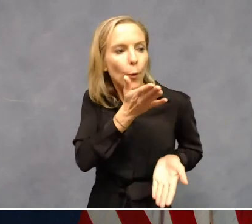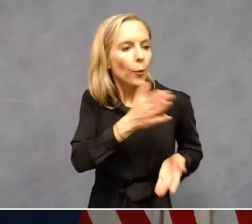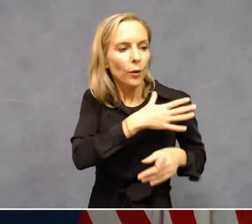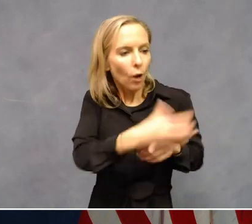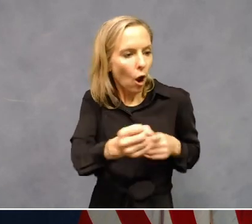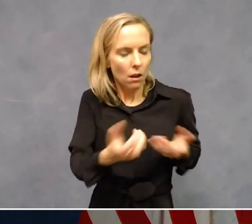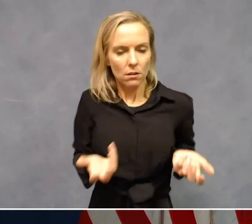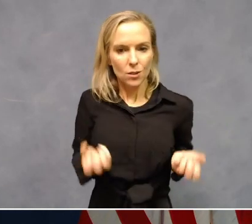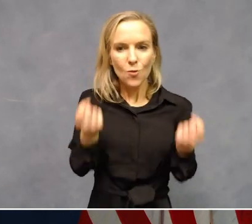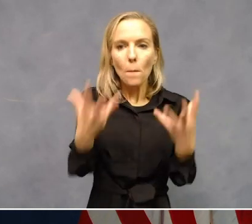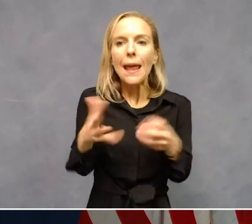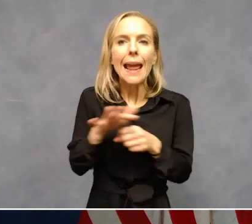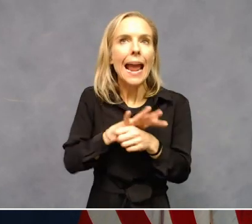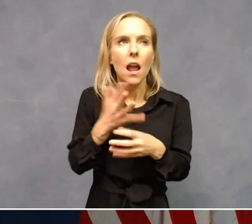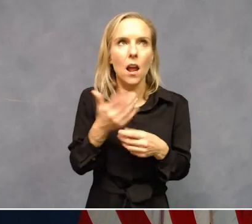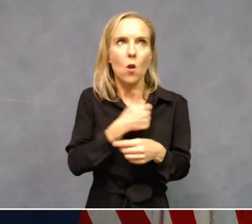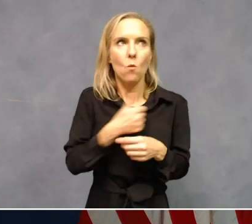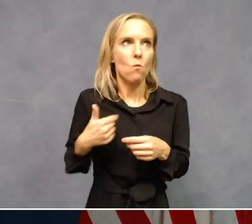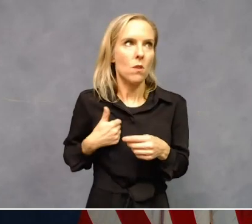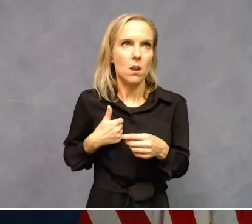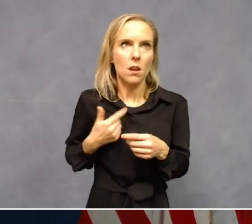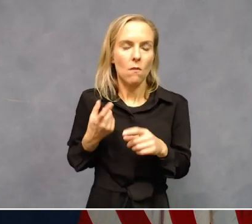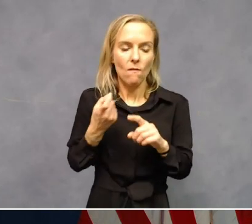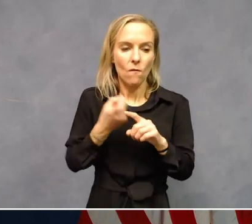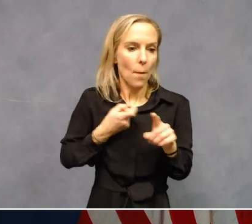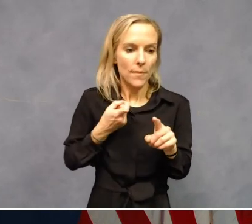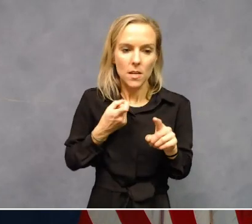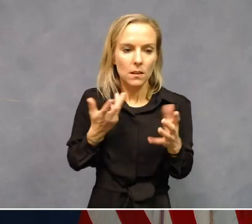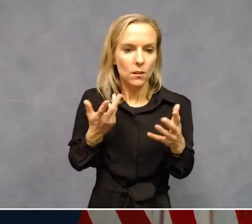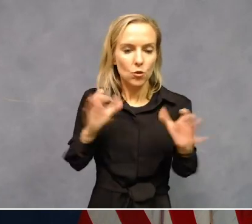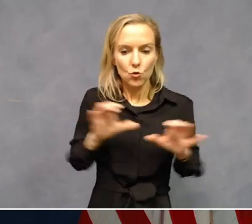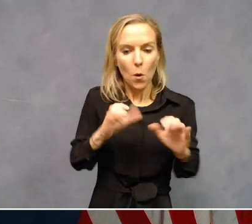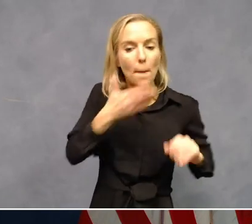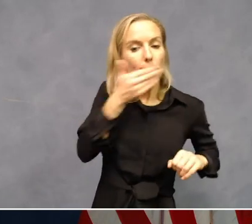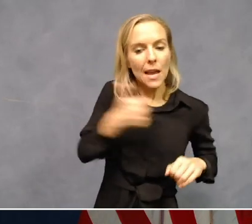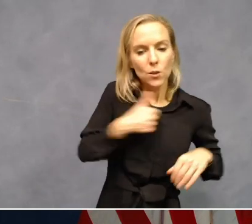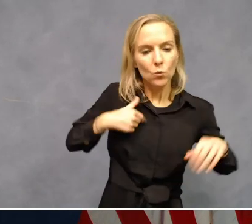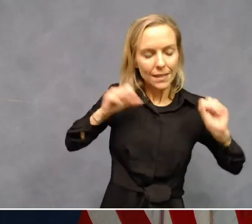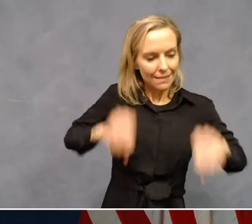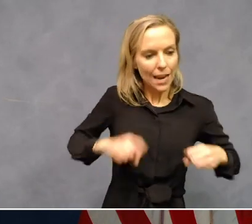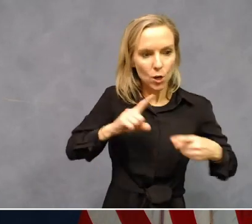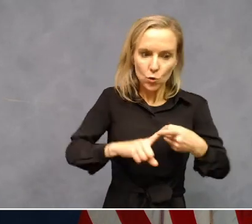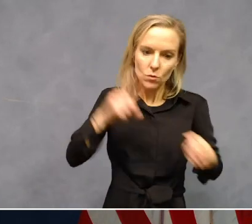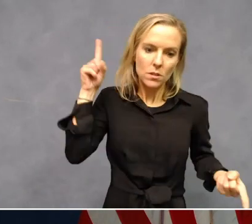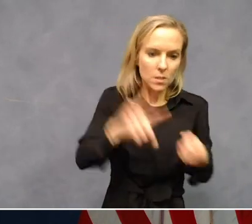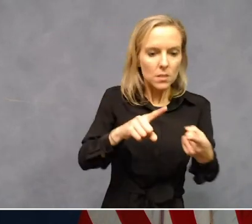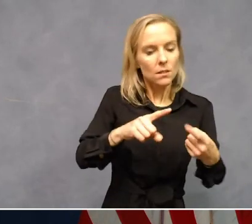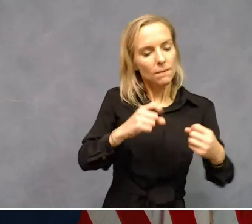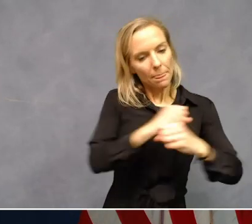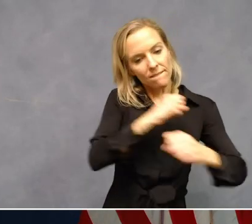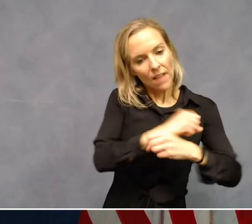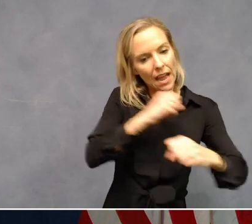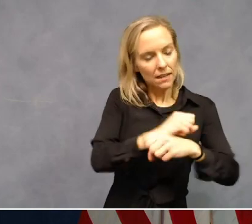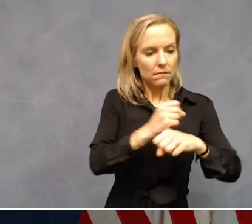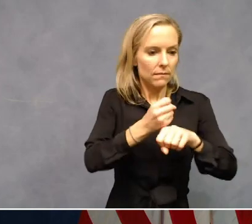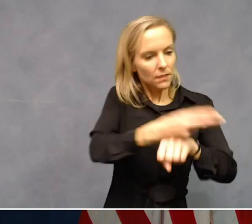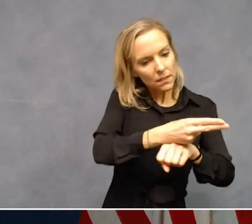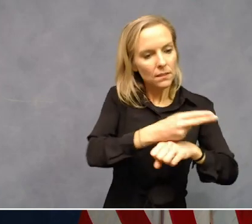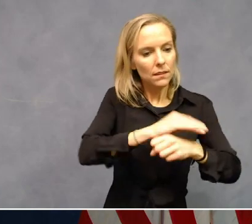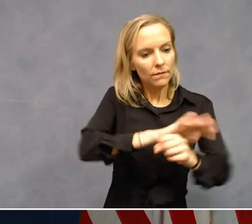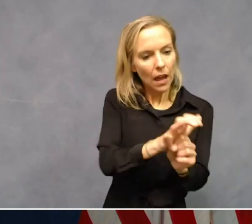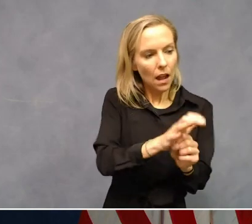areas, we will go from doing our best to fight this virus to not having the